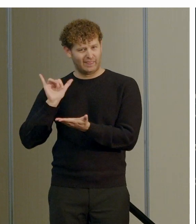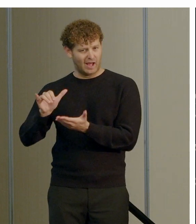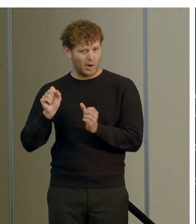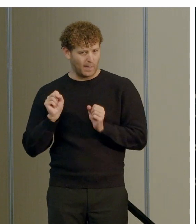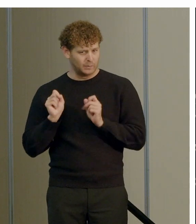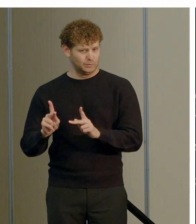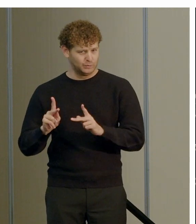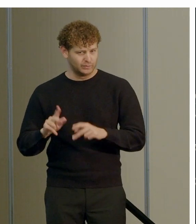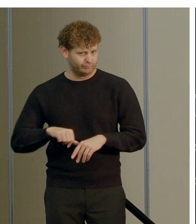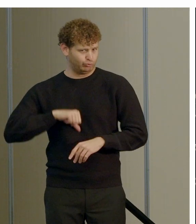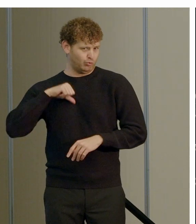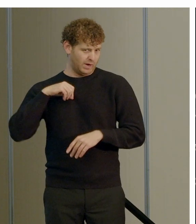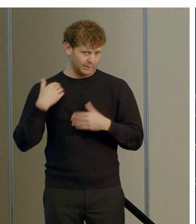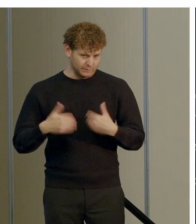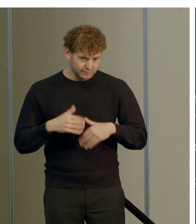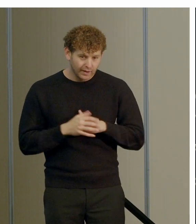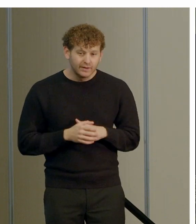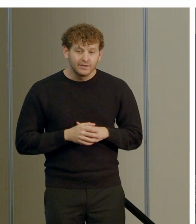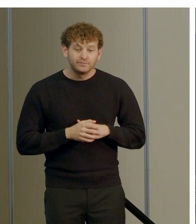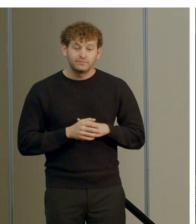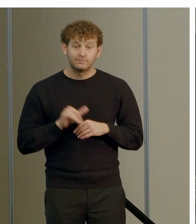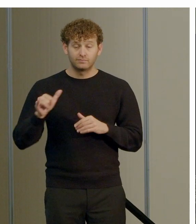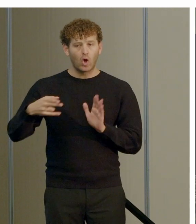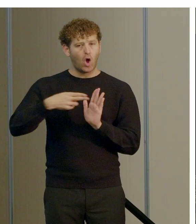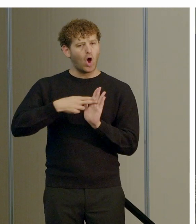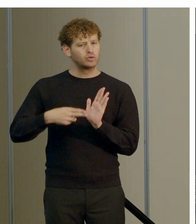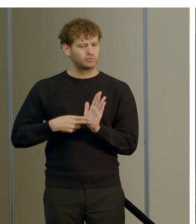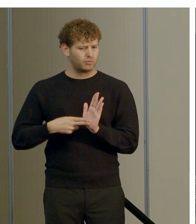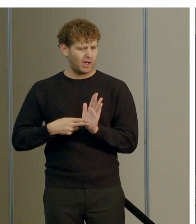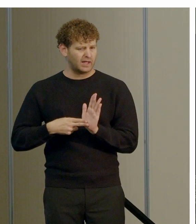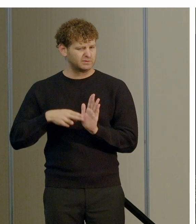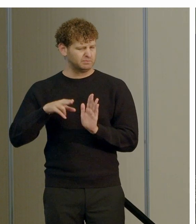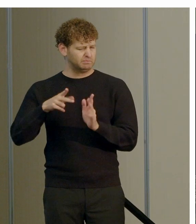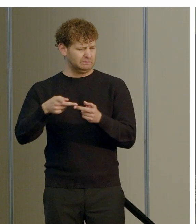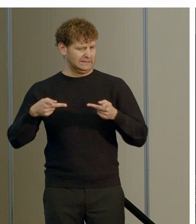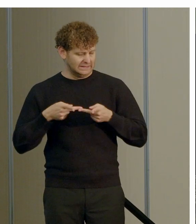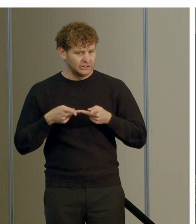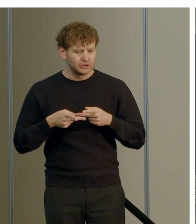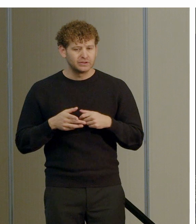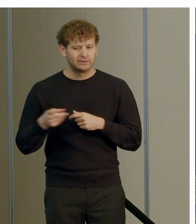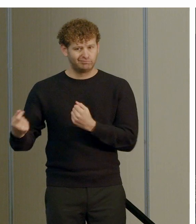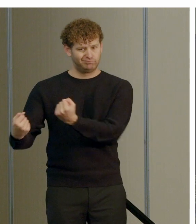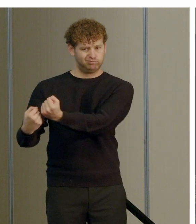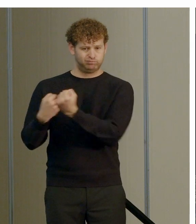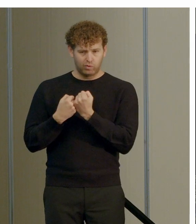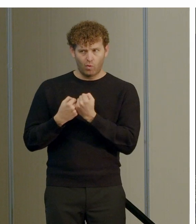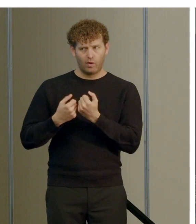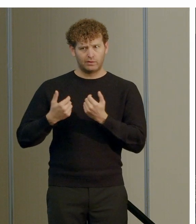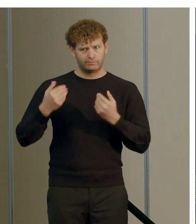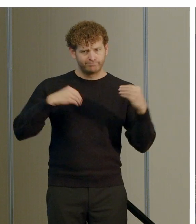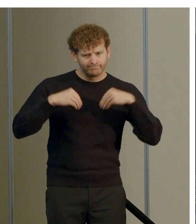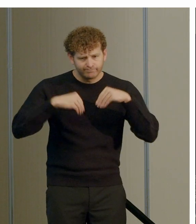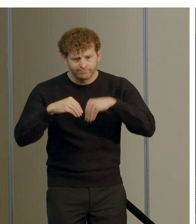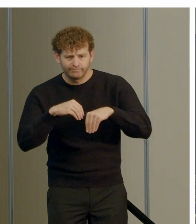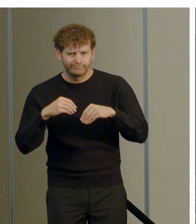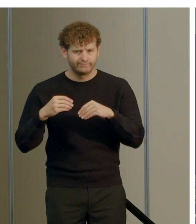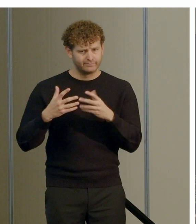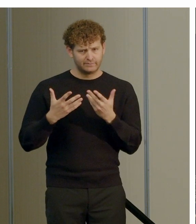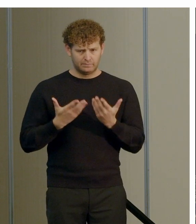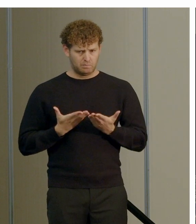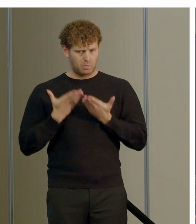he has supported us in putting together the proposals to where we are today, so thank you for running that.